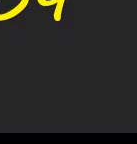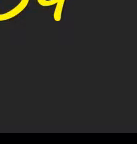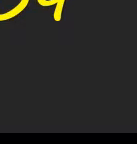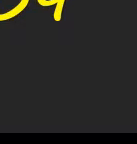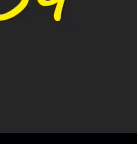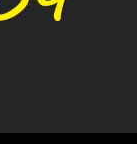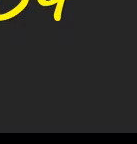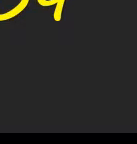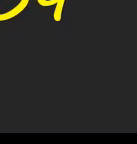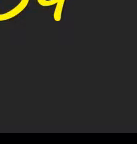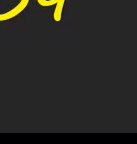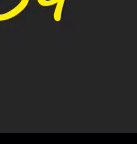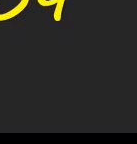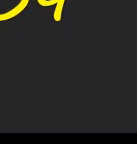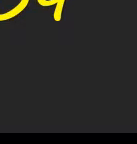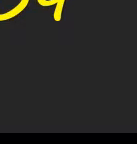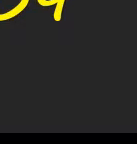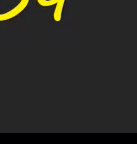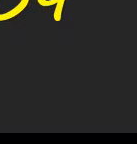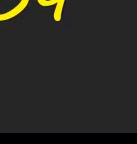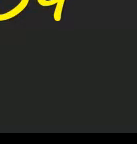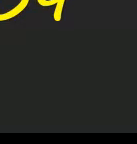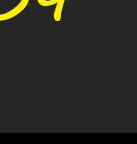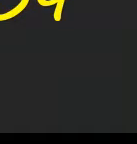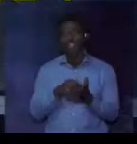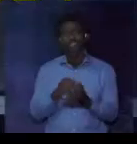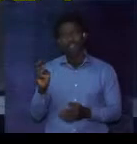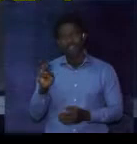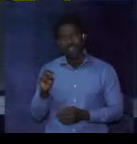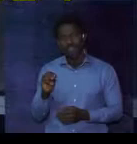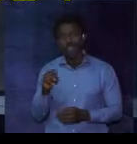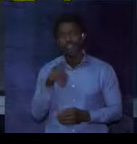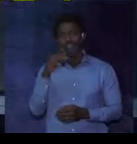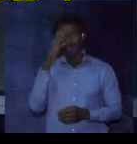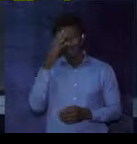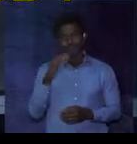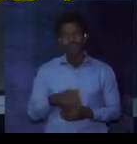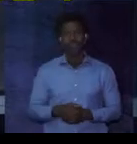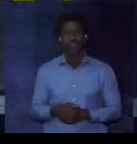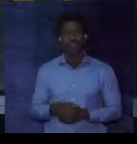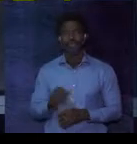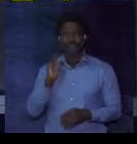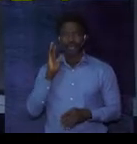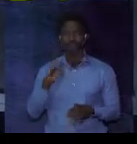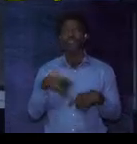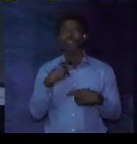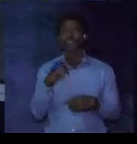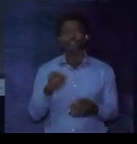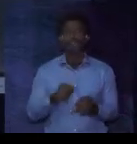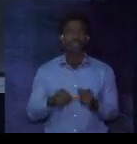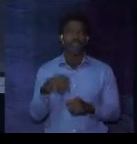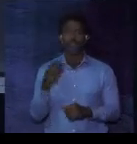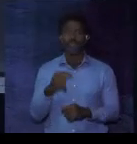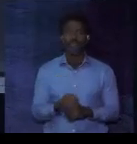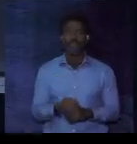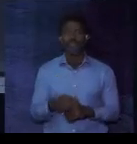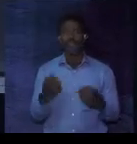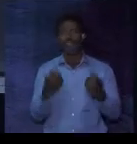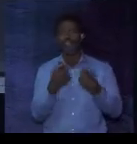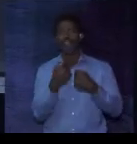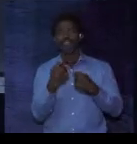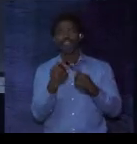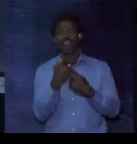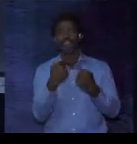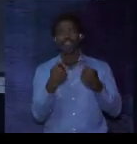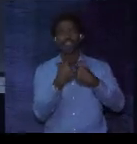You're looking confused. Is it in thousands? Is it a million? You know, I'll tell you about a game that my brother